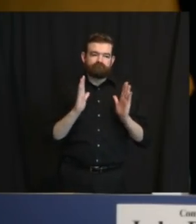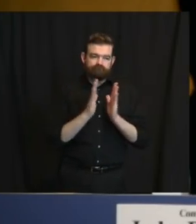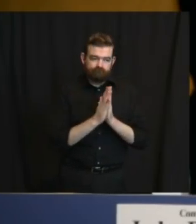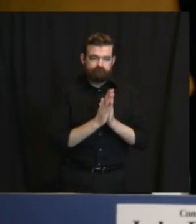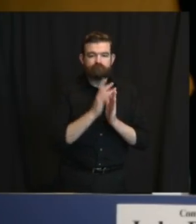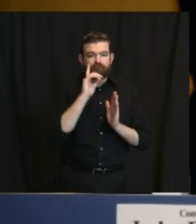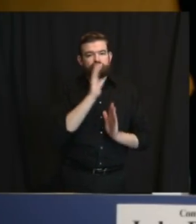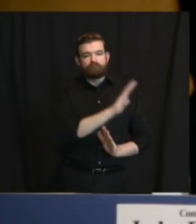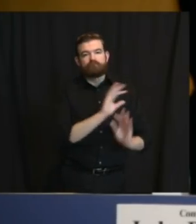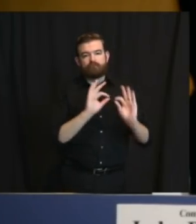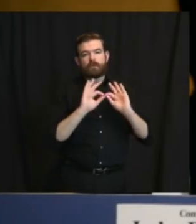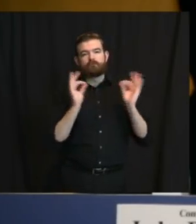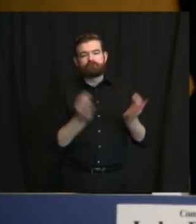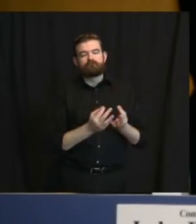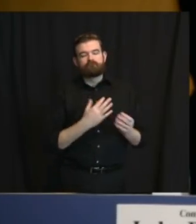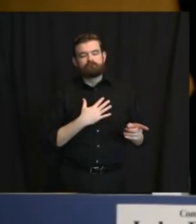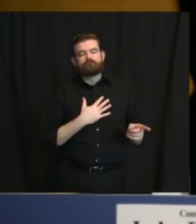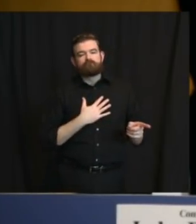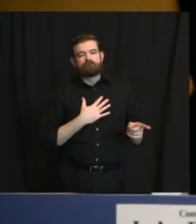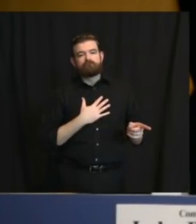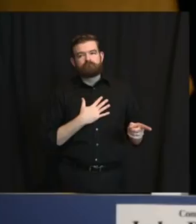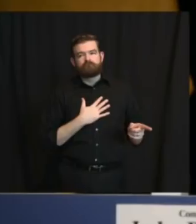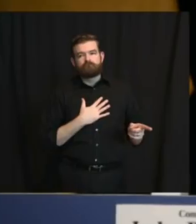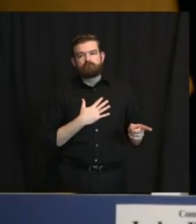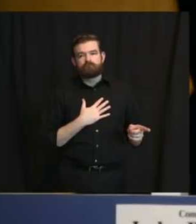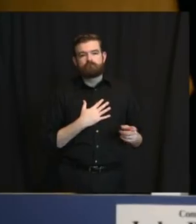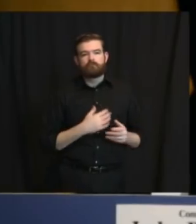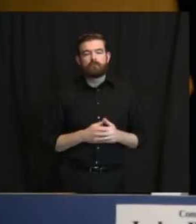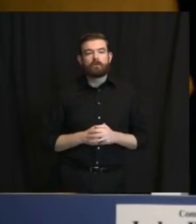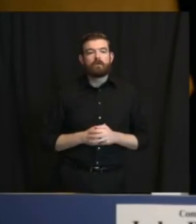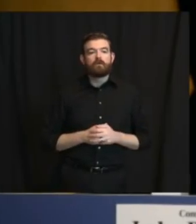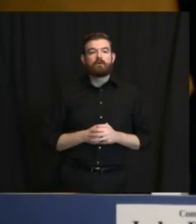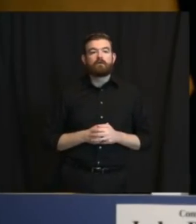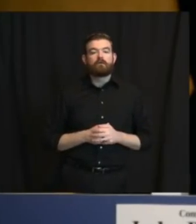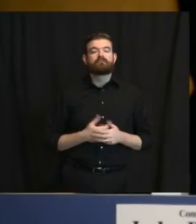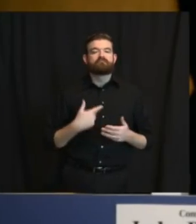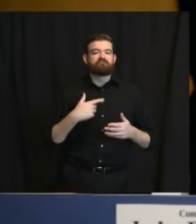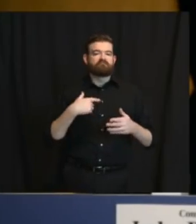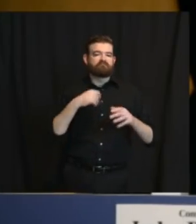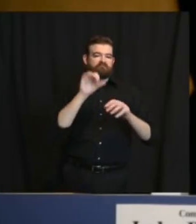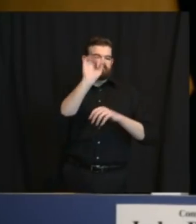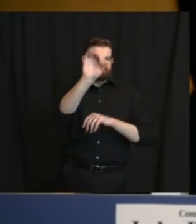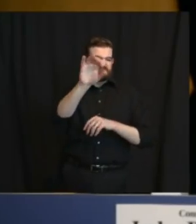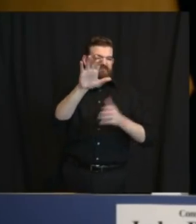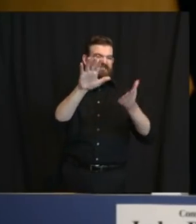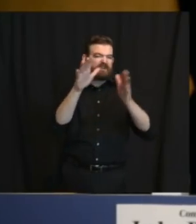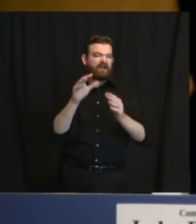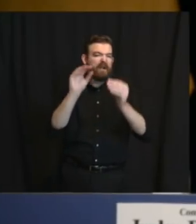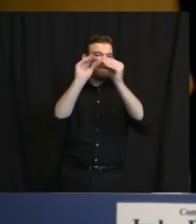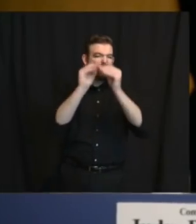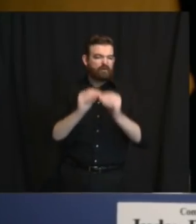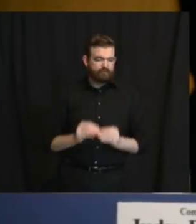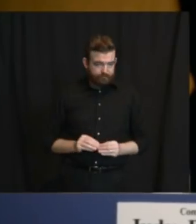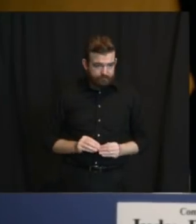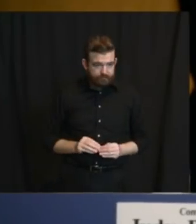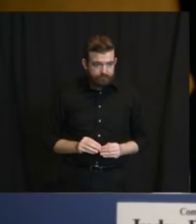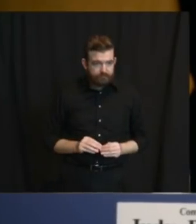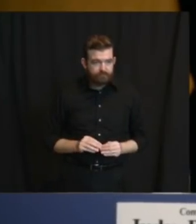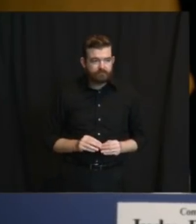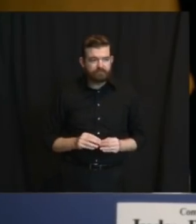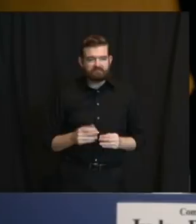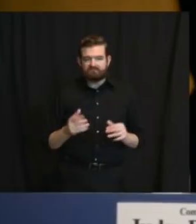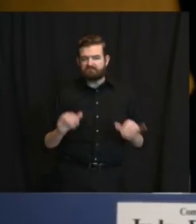family. In terms of deaths, the breakdown of deaths by race and ethnicity are just about the same.